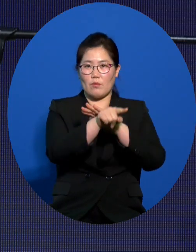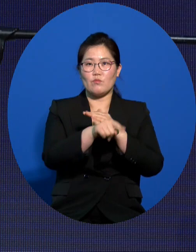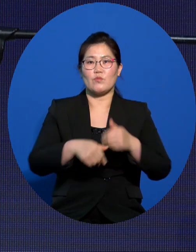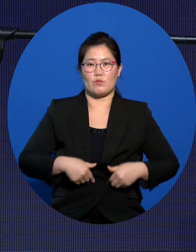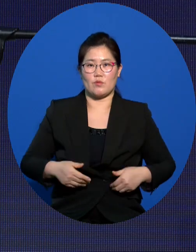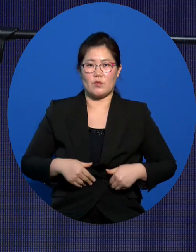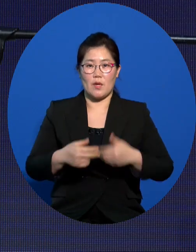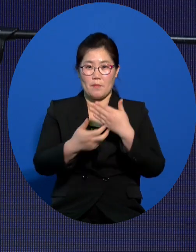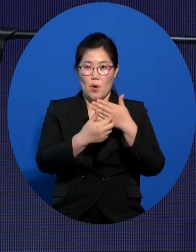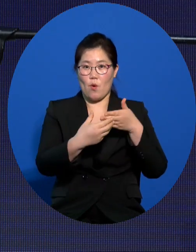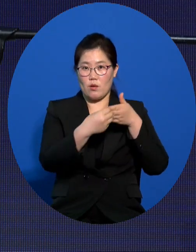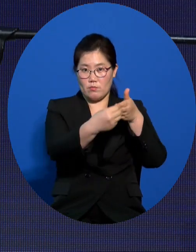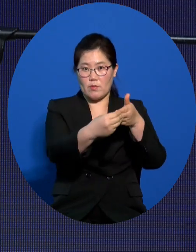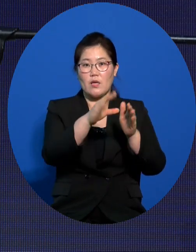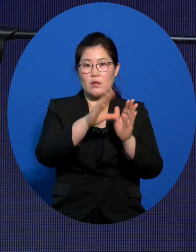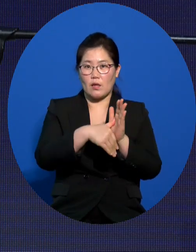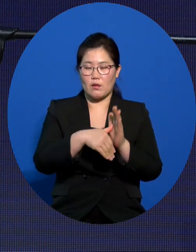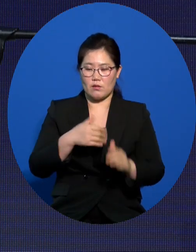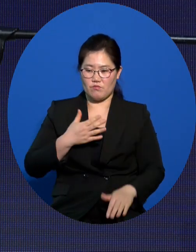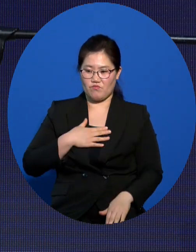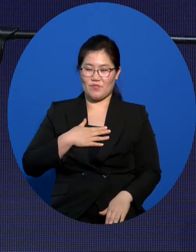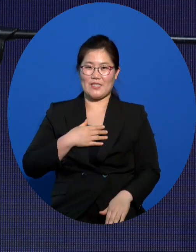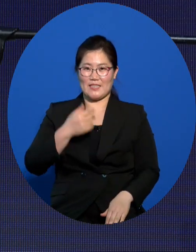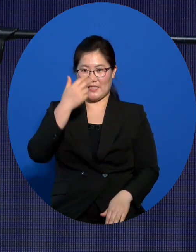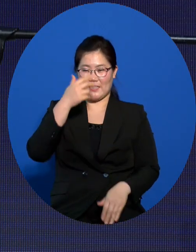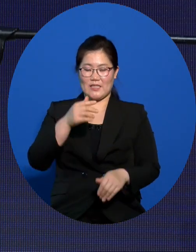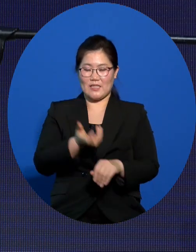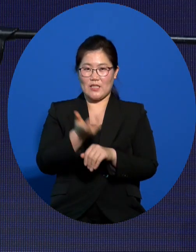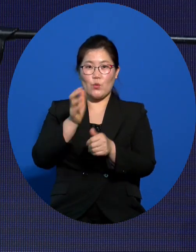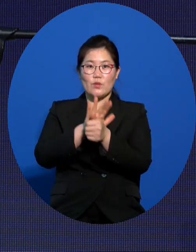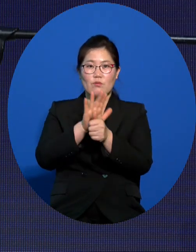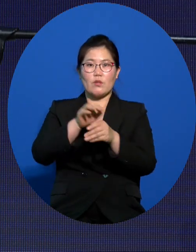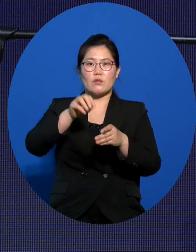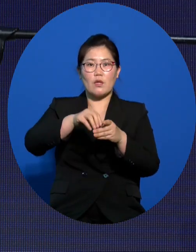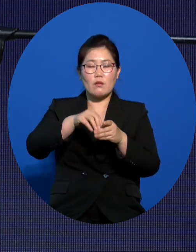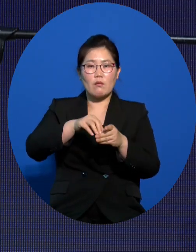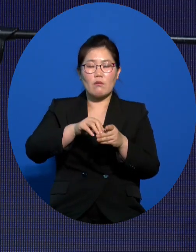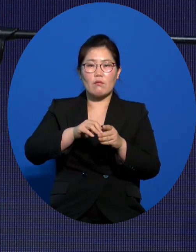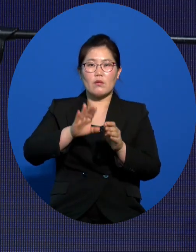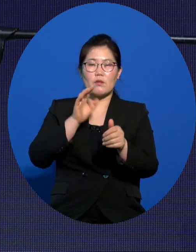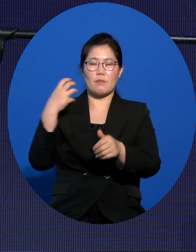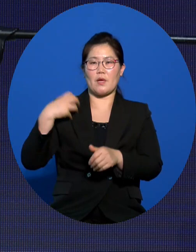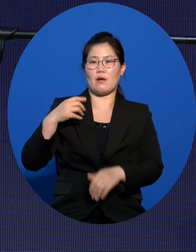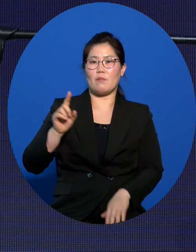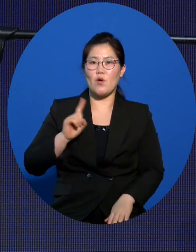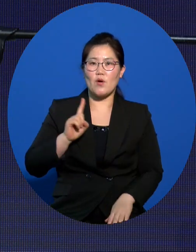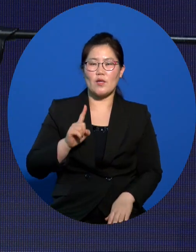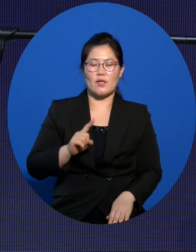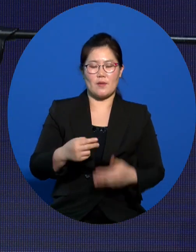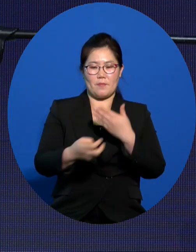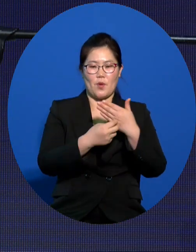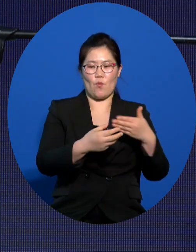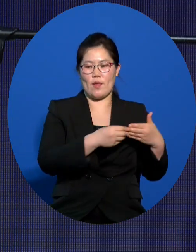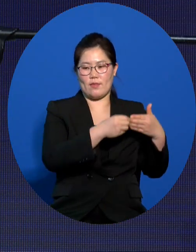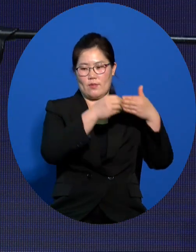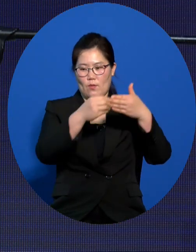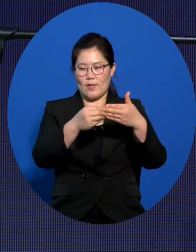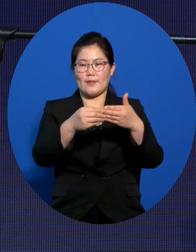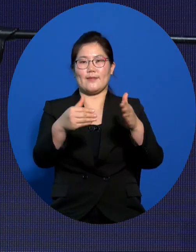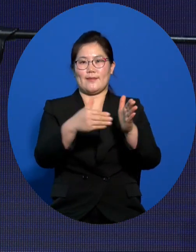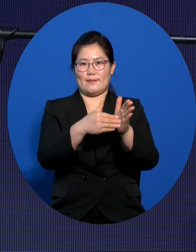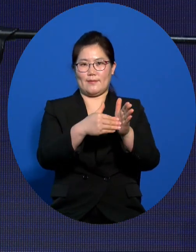the service is used by persons with disabilities who are going to hospitals, but under the